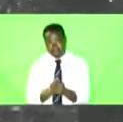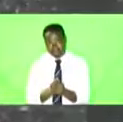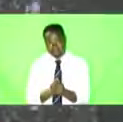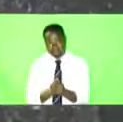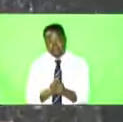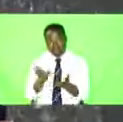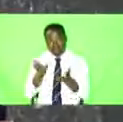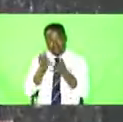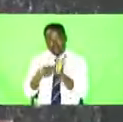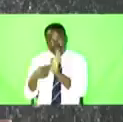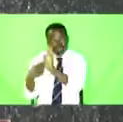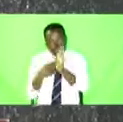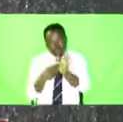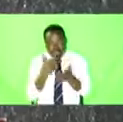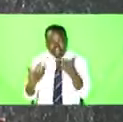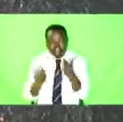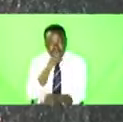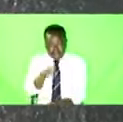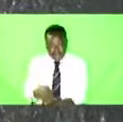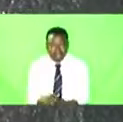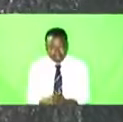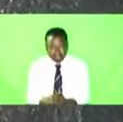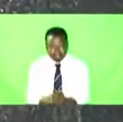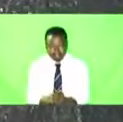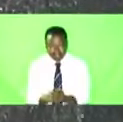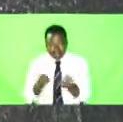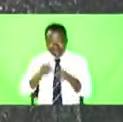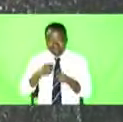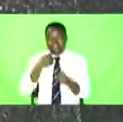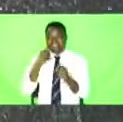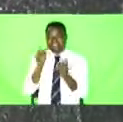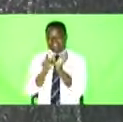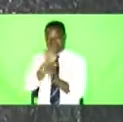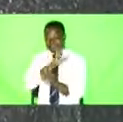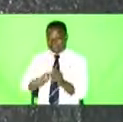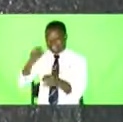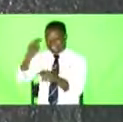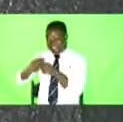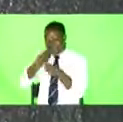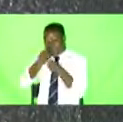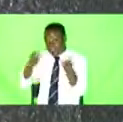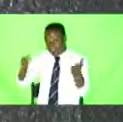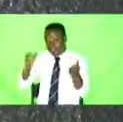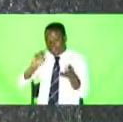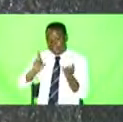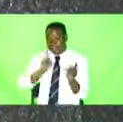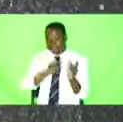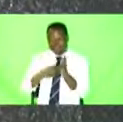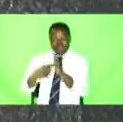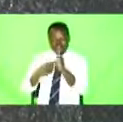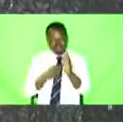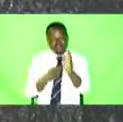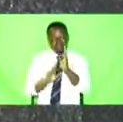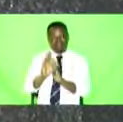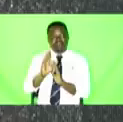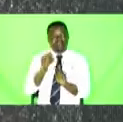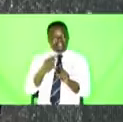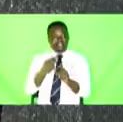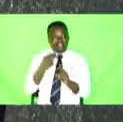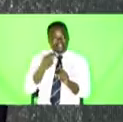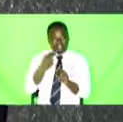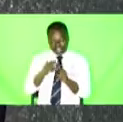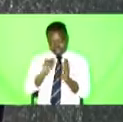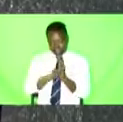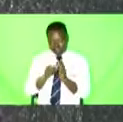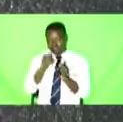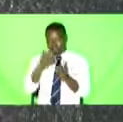we will demonstrate the gospel. When I talk about the name Jesus. But let's discuss the fact that the